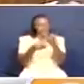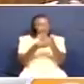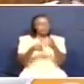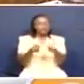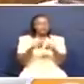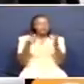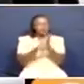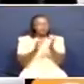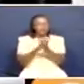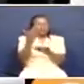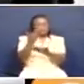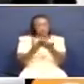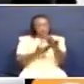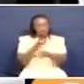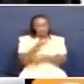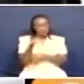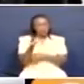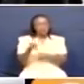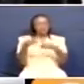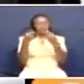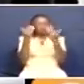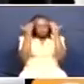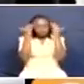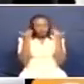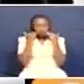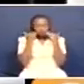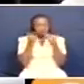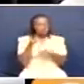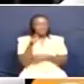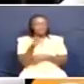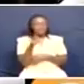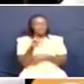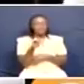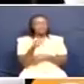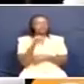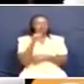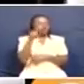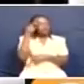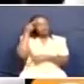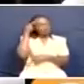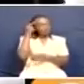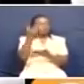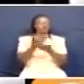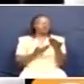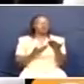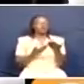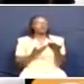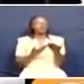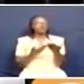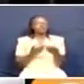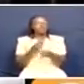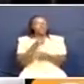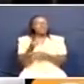these forms that were delivered to court. They are not the authentic forms prescribed under the